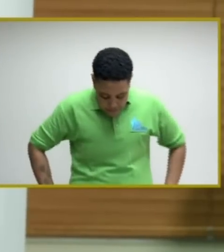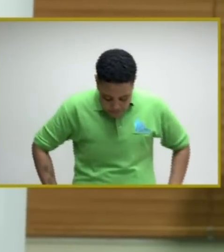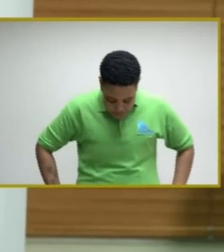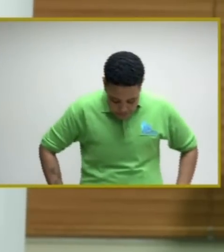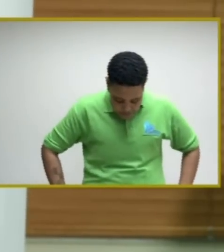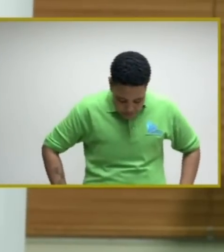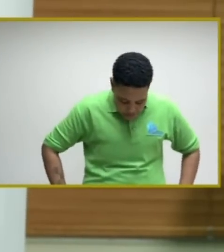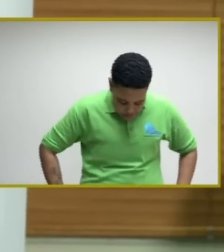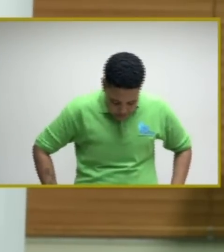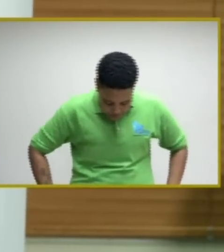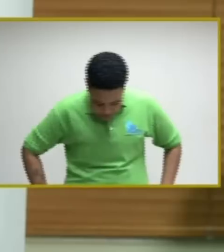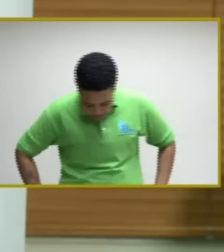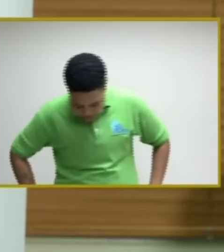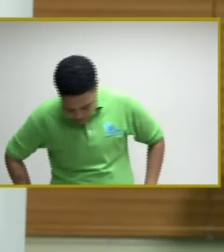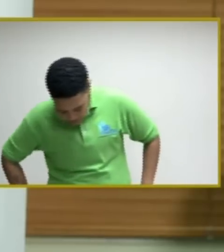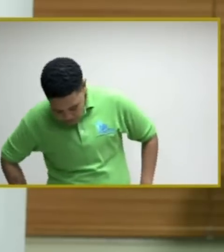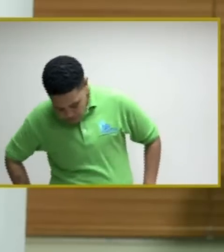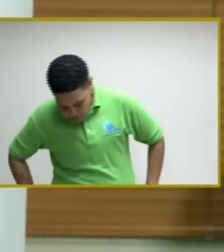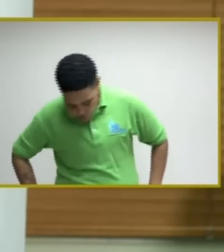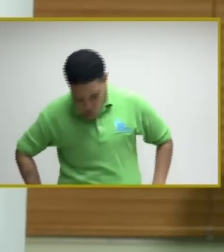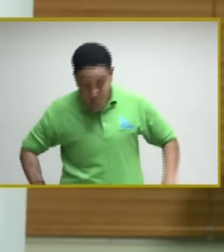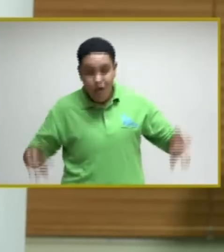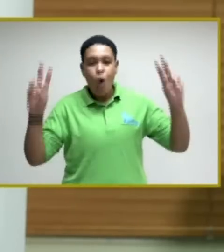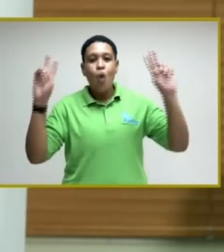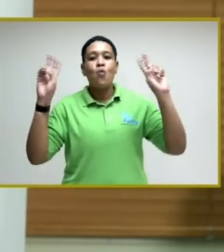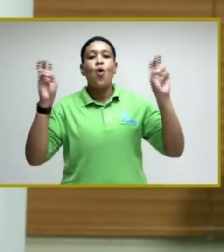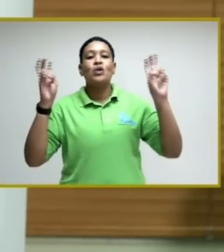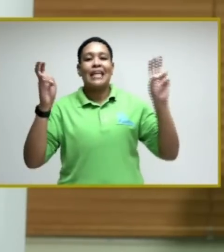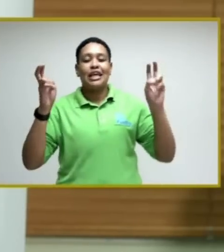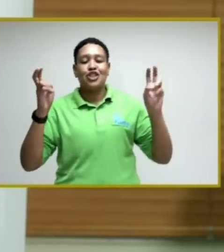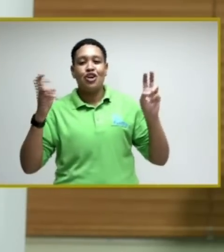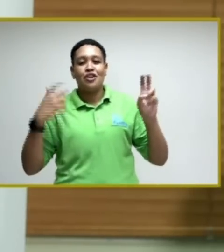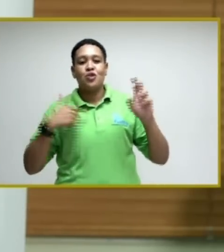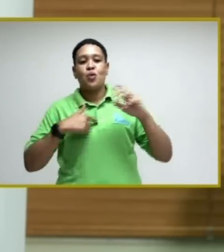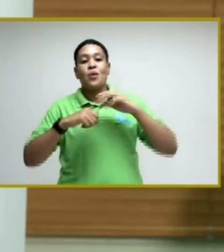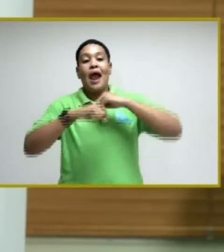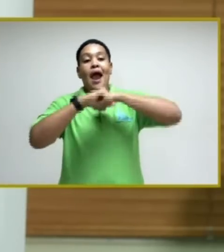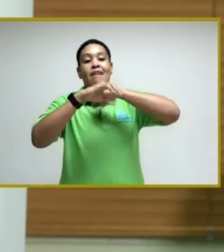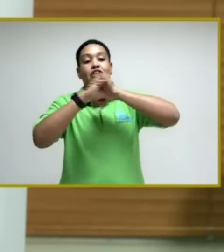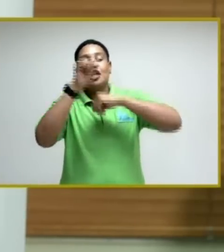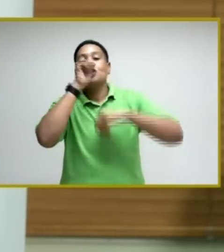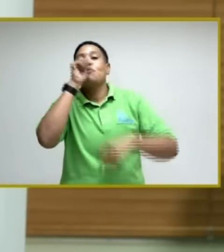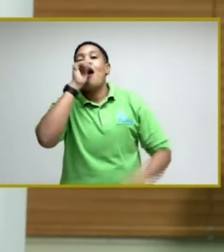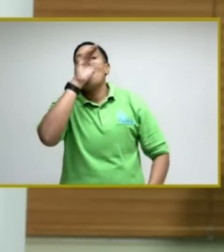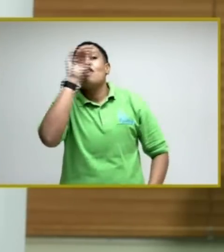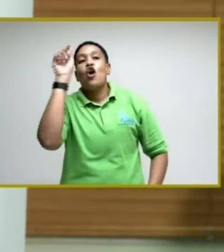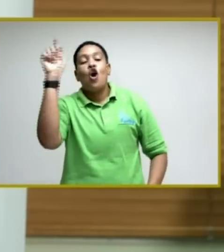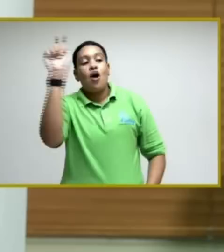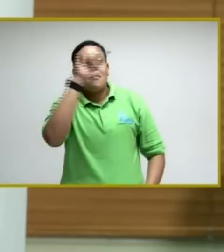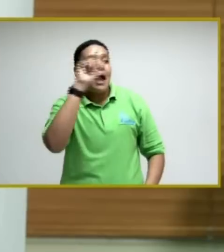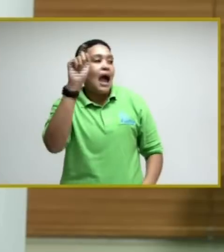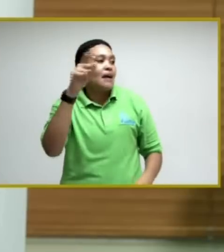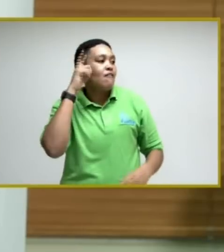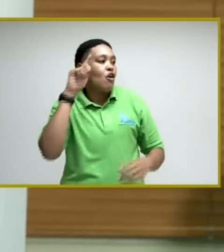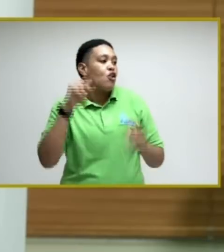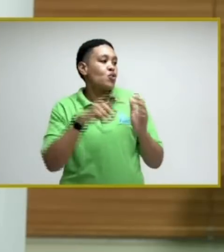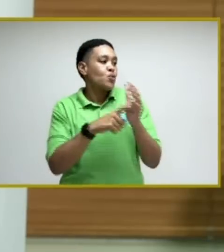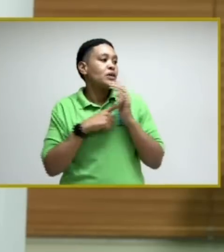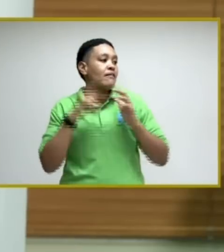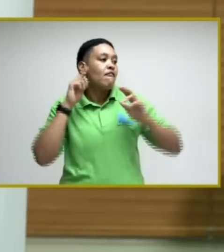quotation. So we have actually advertised to private companies and asked for a request